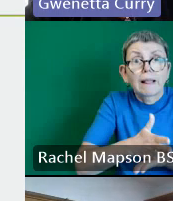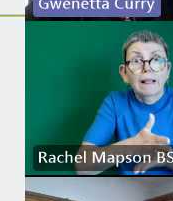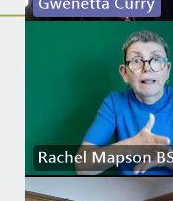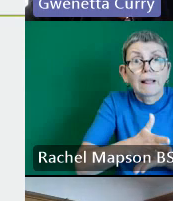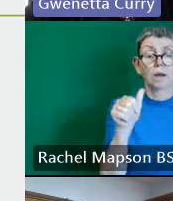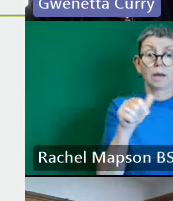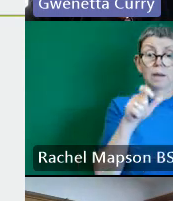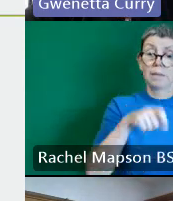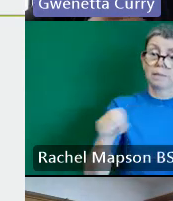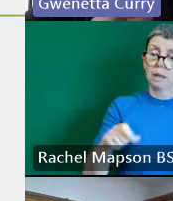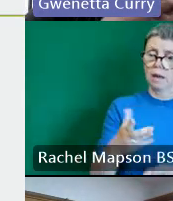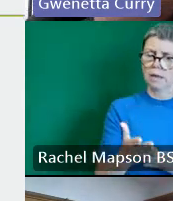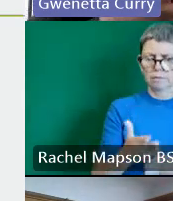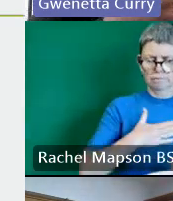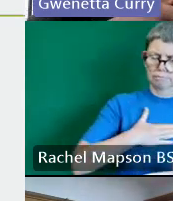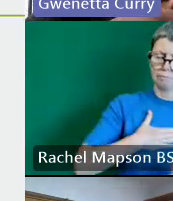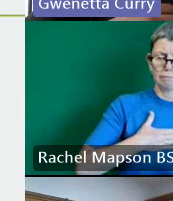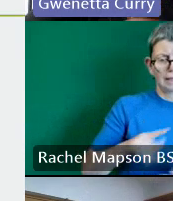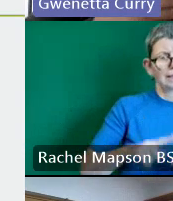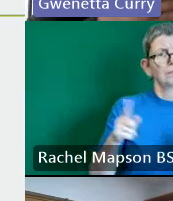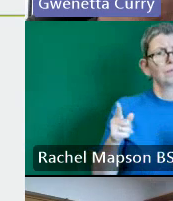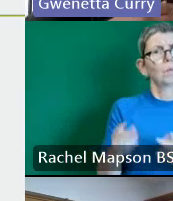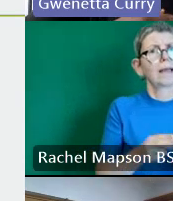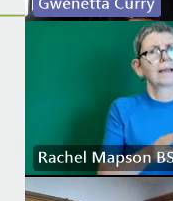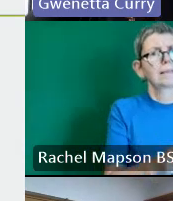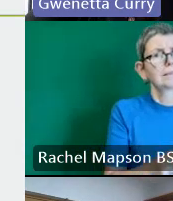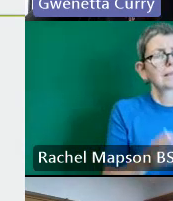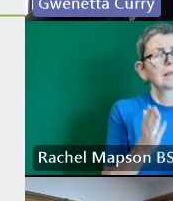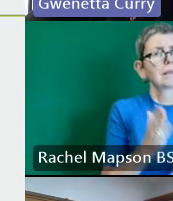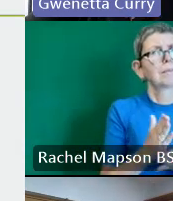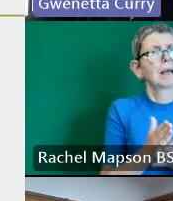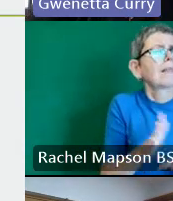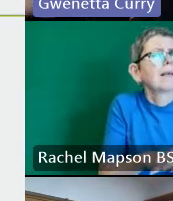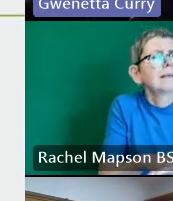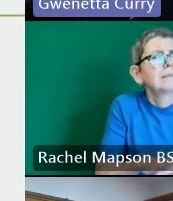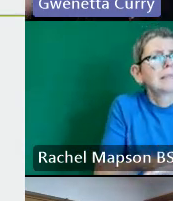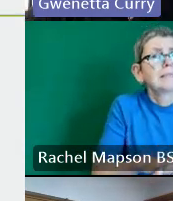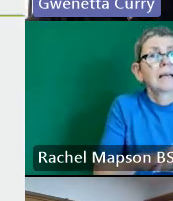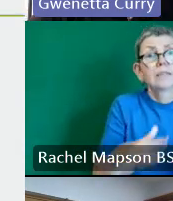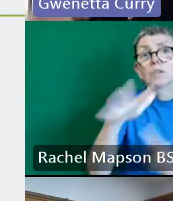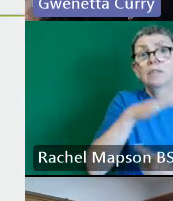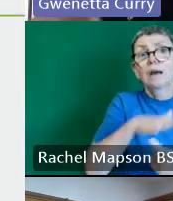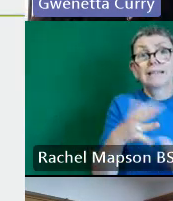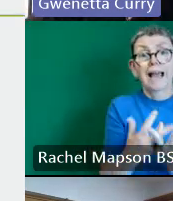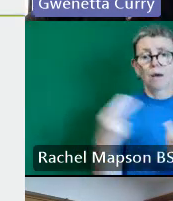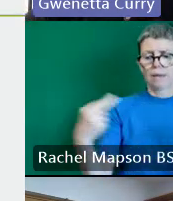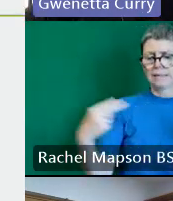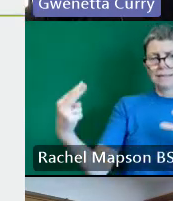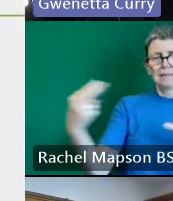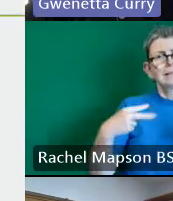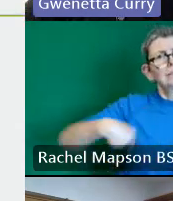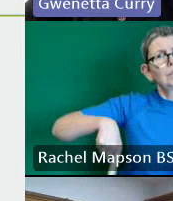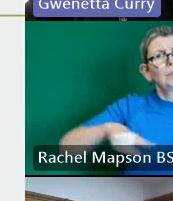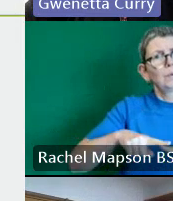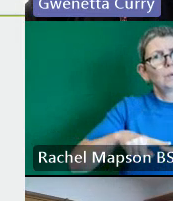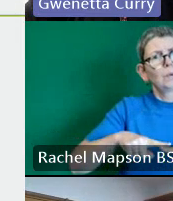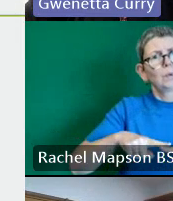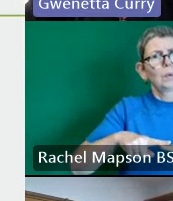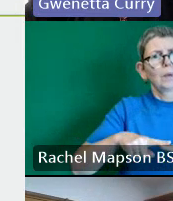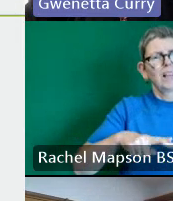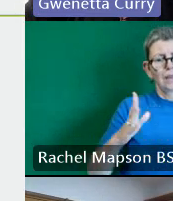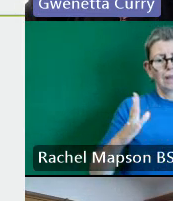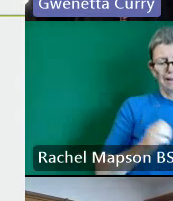does that mean? So how does society see you? Where do you belong in this, this racial hierarchy? Society